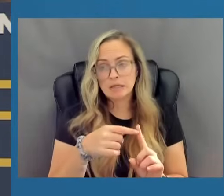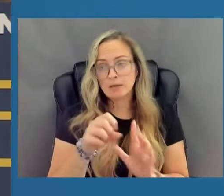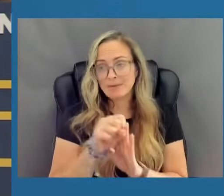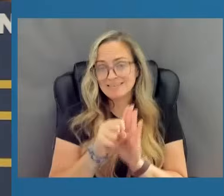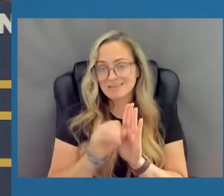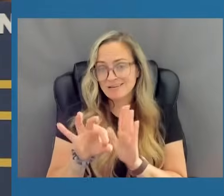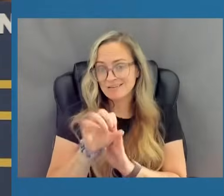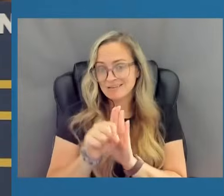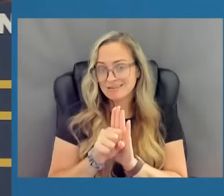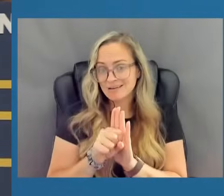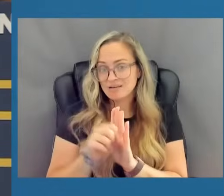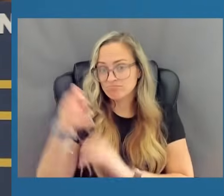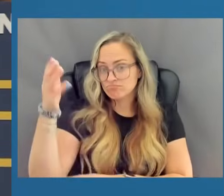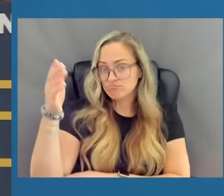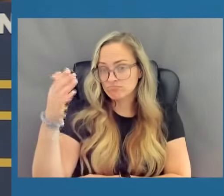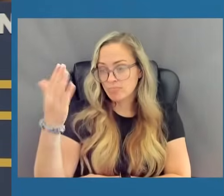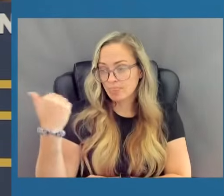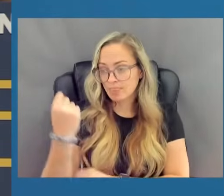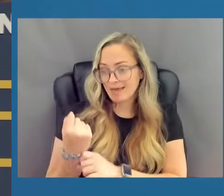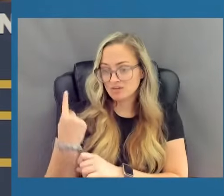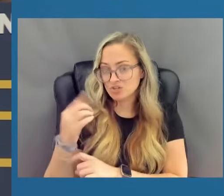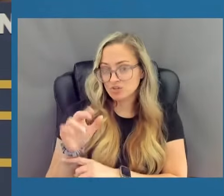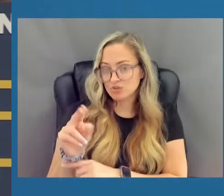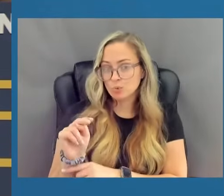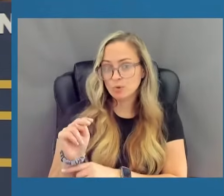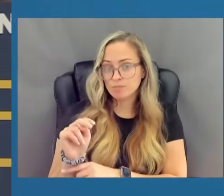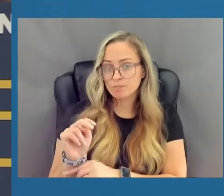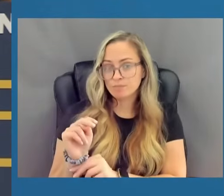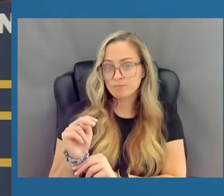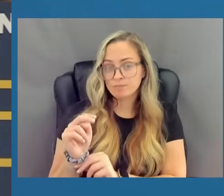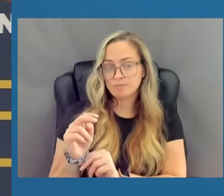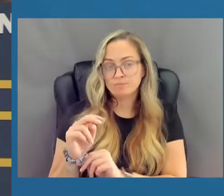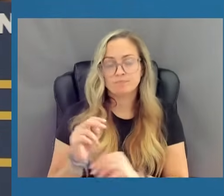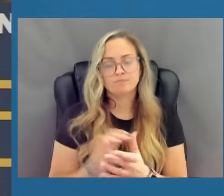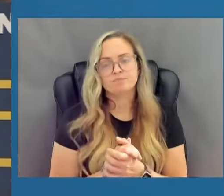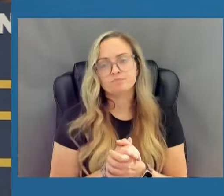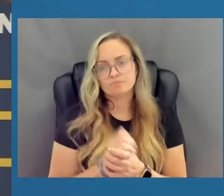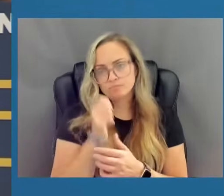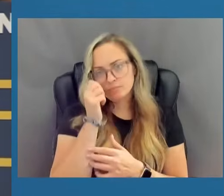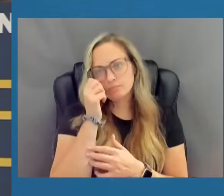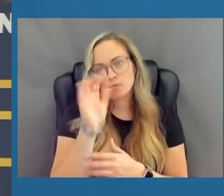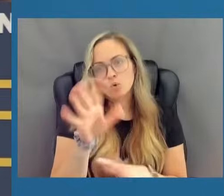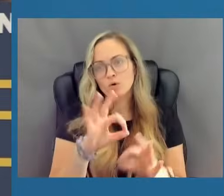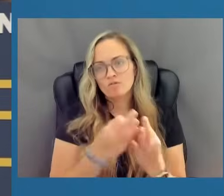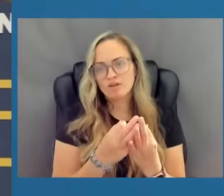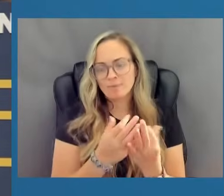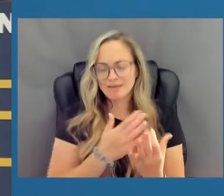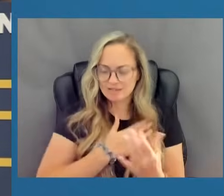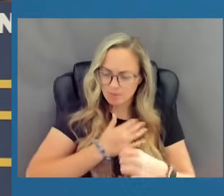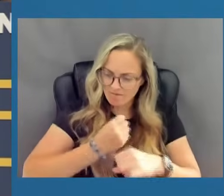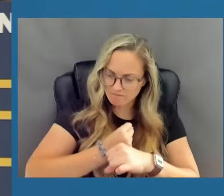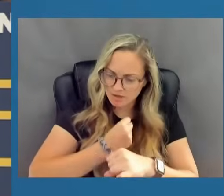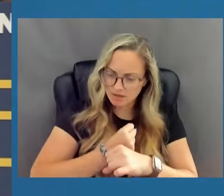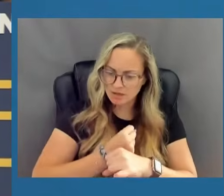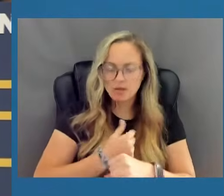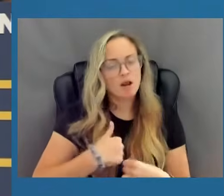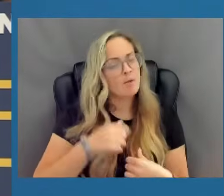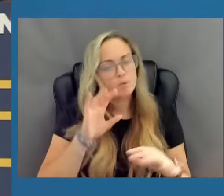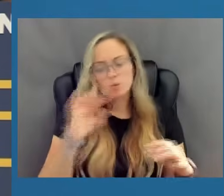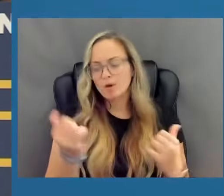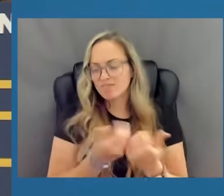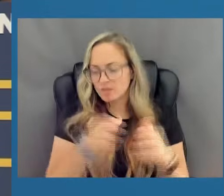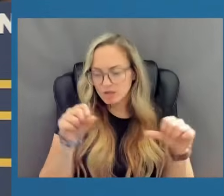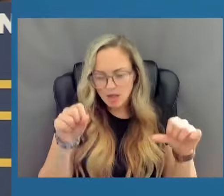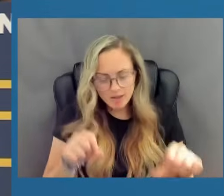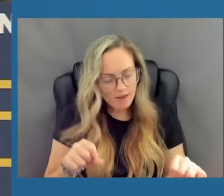address last January. And I said, your family is my fight, and I'm going to do everything I can to